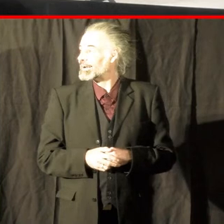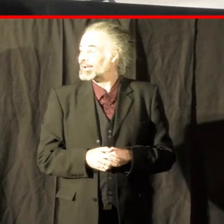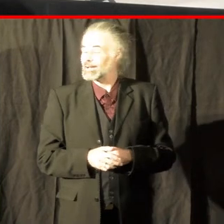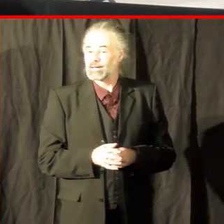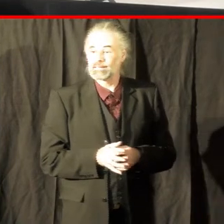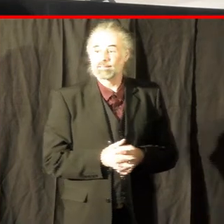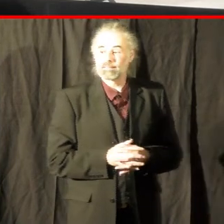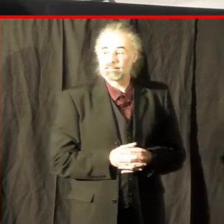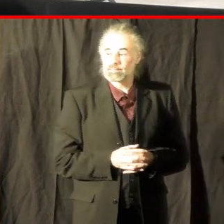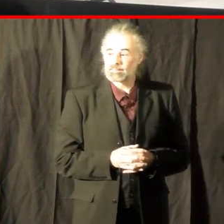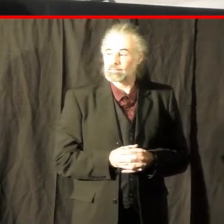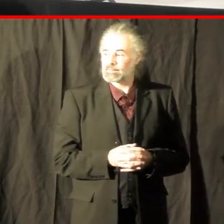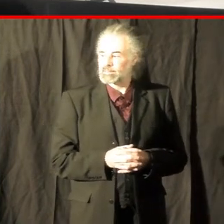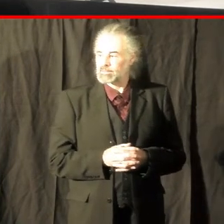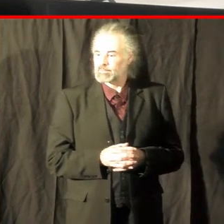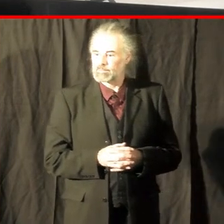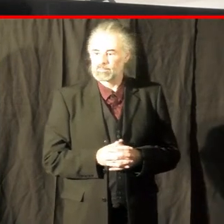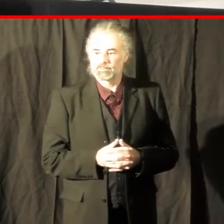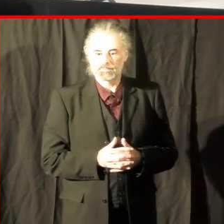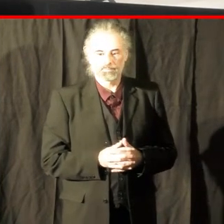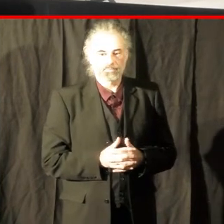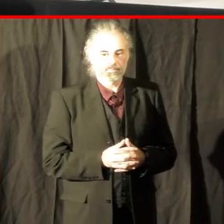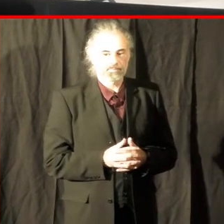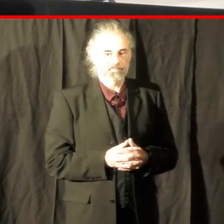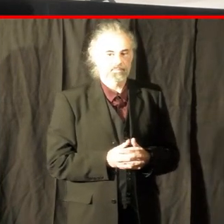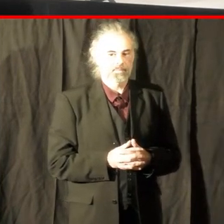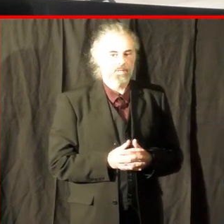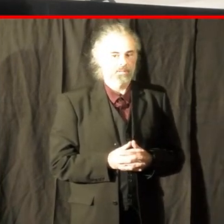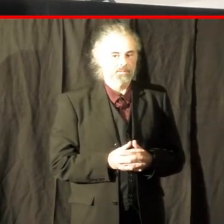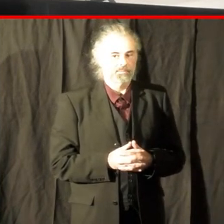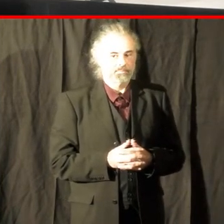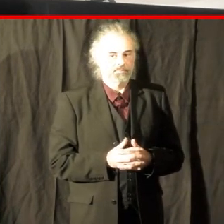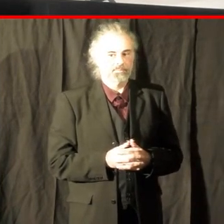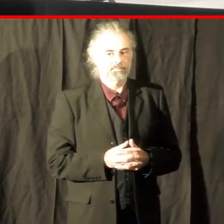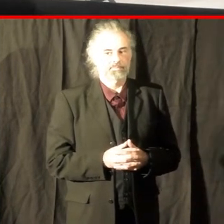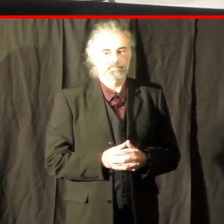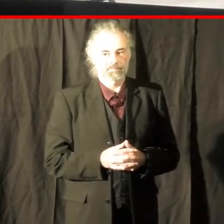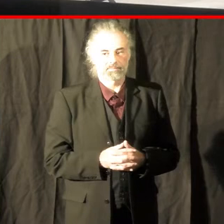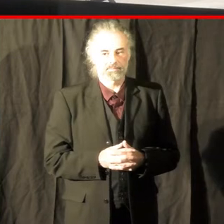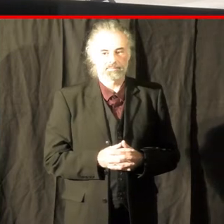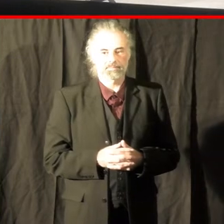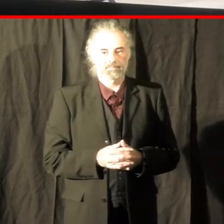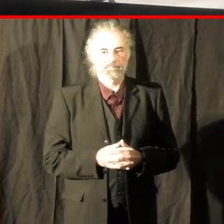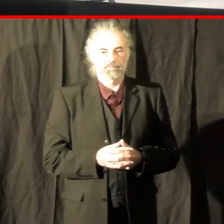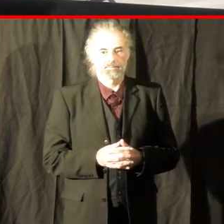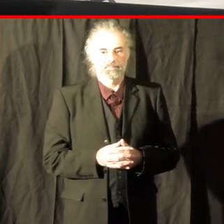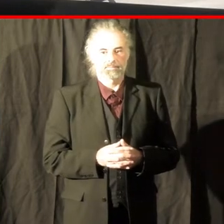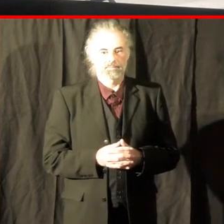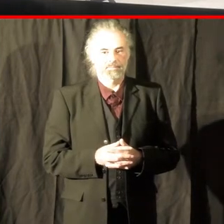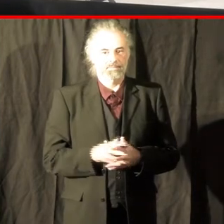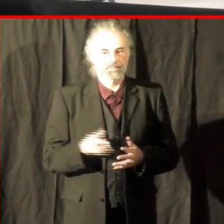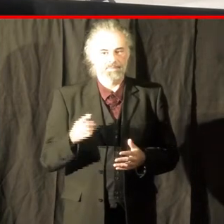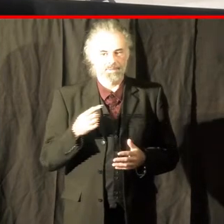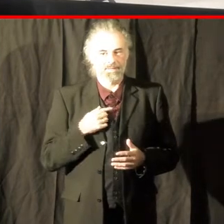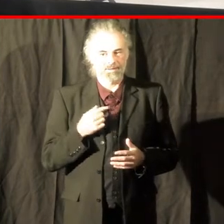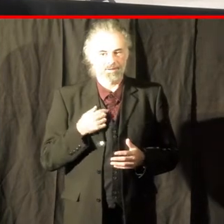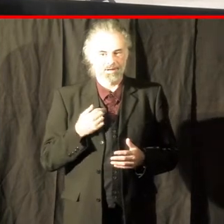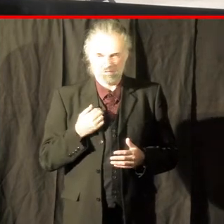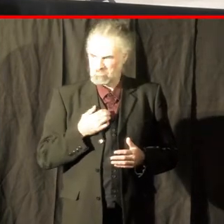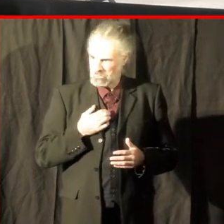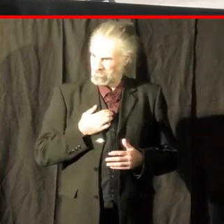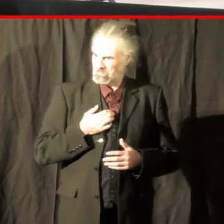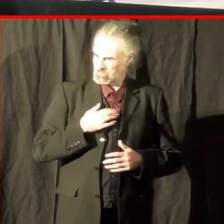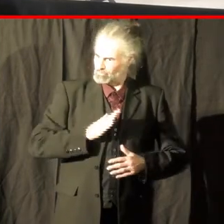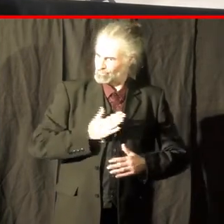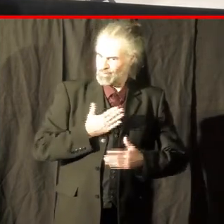I relish in how enthusiastic you are to talk to each